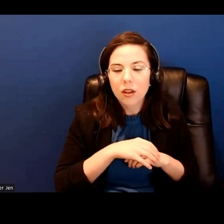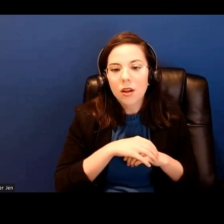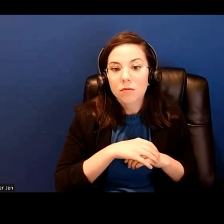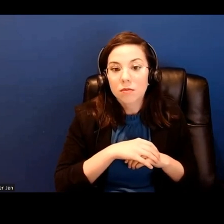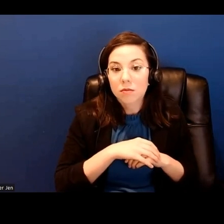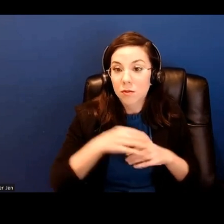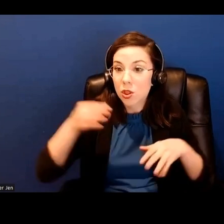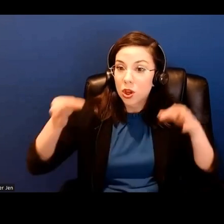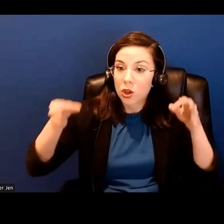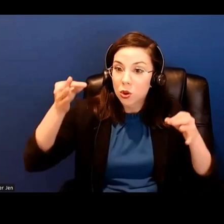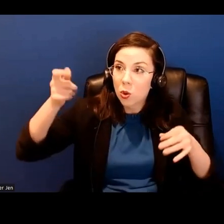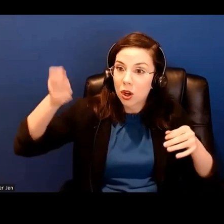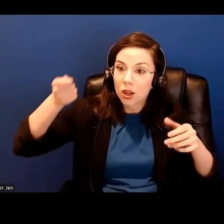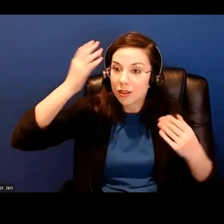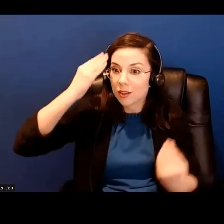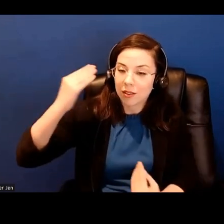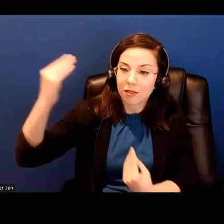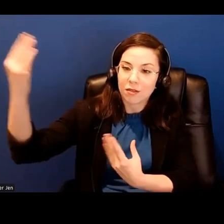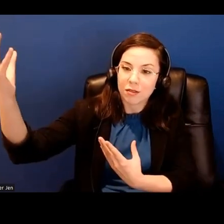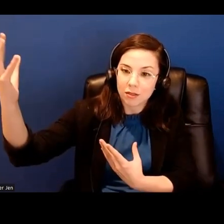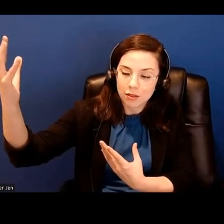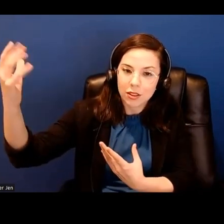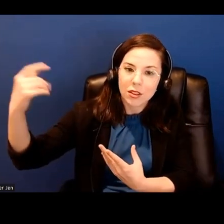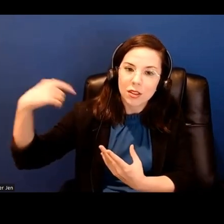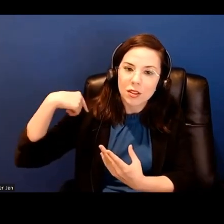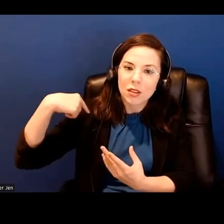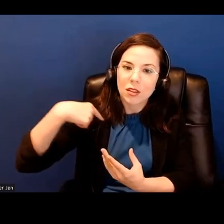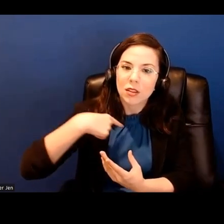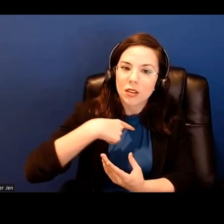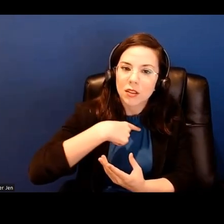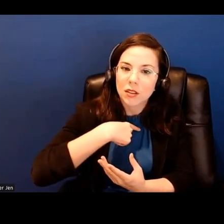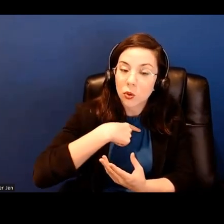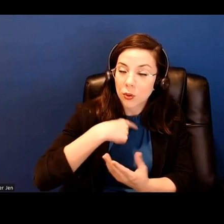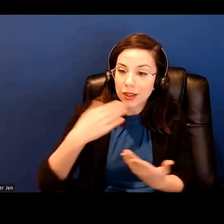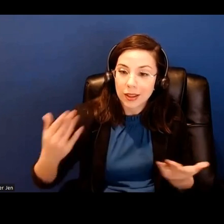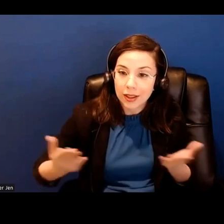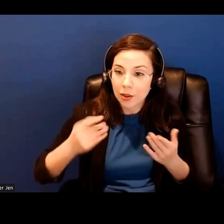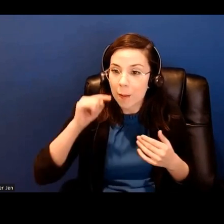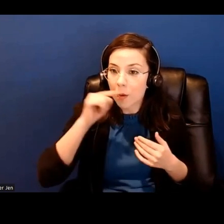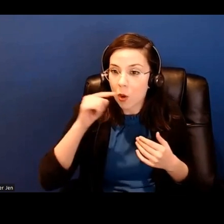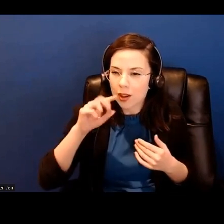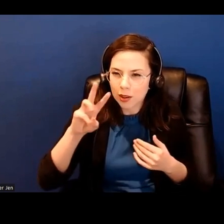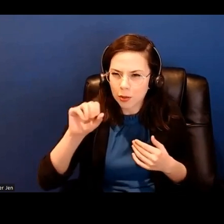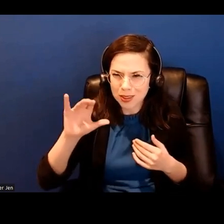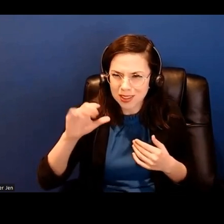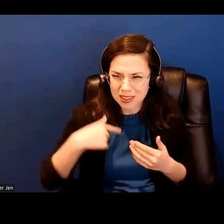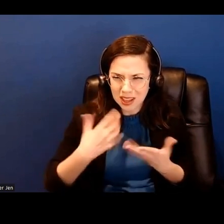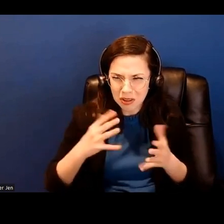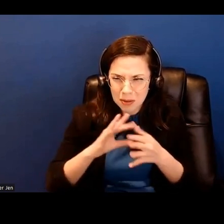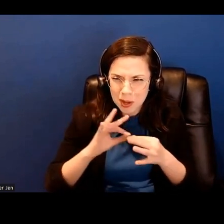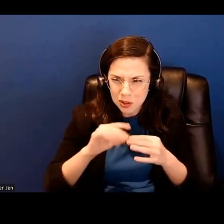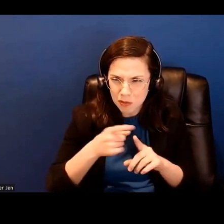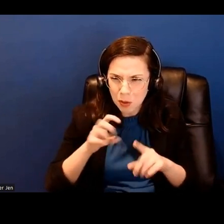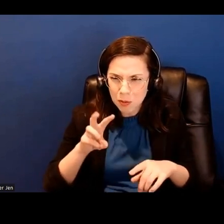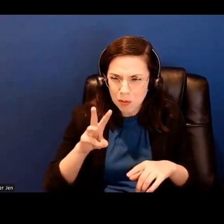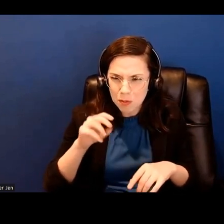court, we are a regular presenter in Milwaukee. I think I said that we're from Milwaukee. In